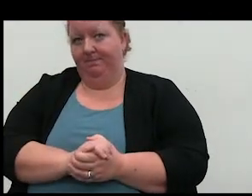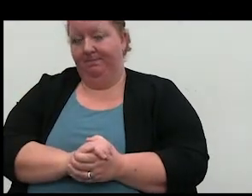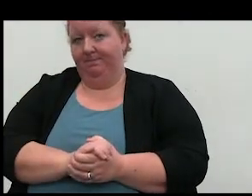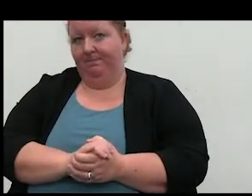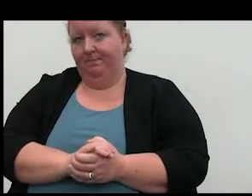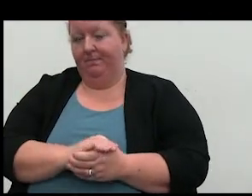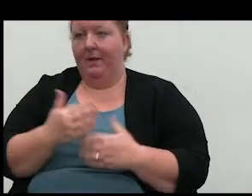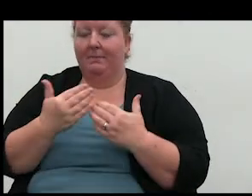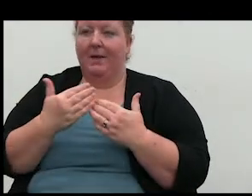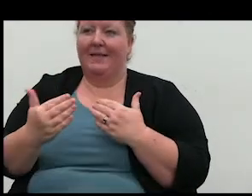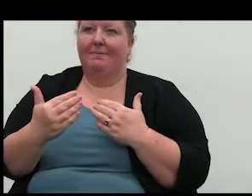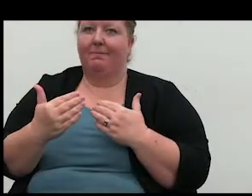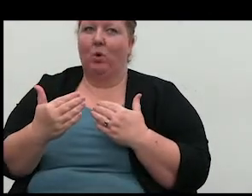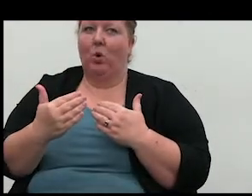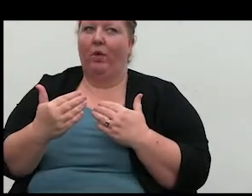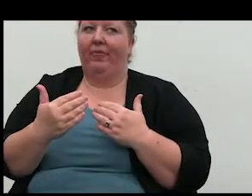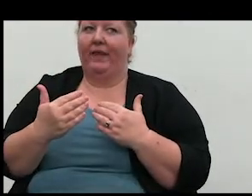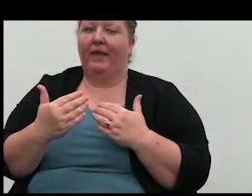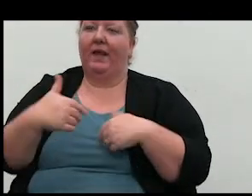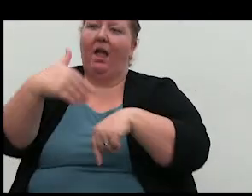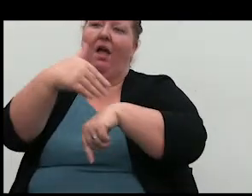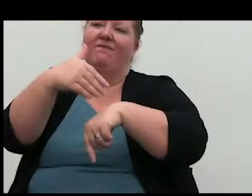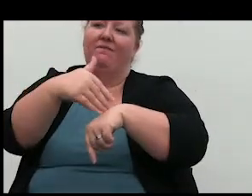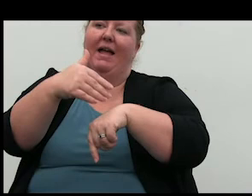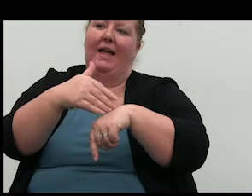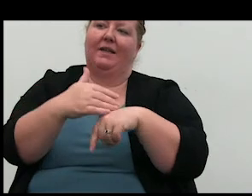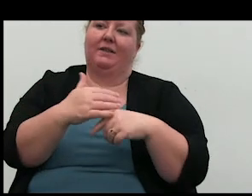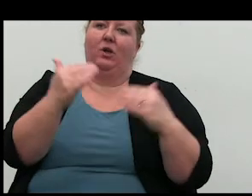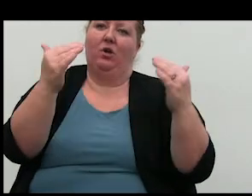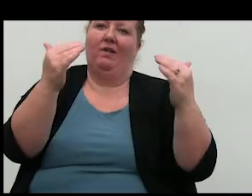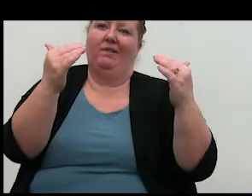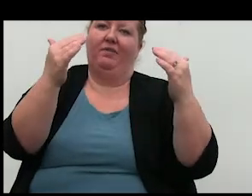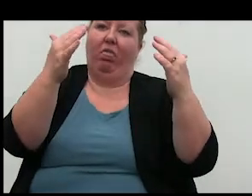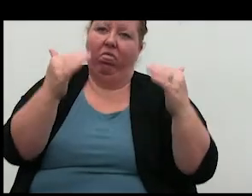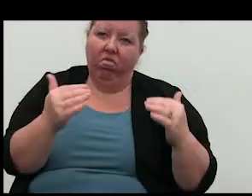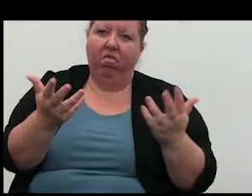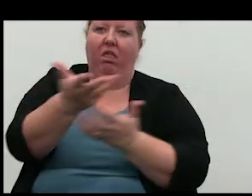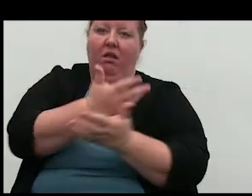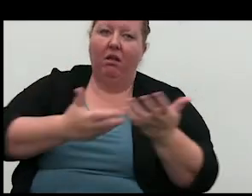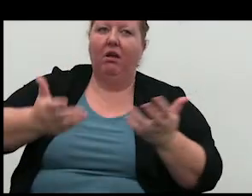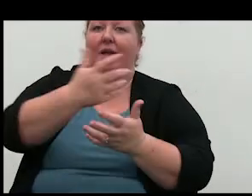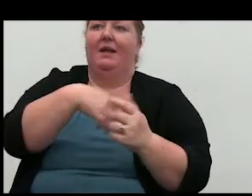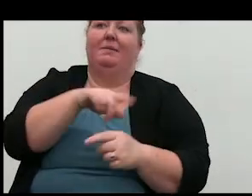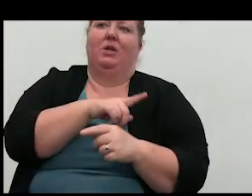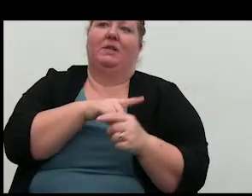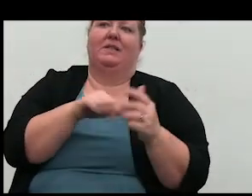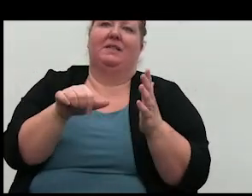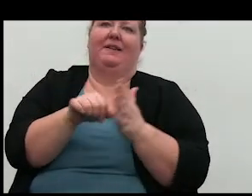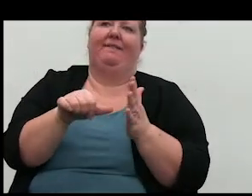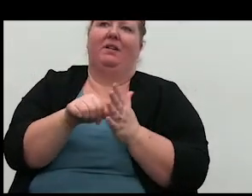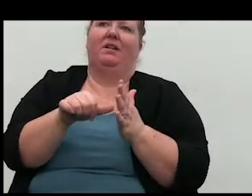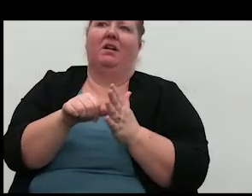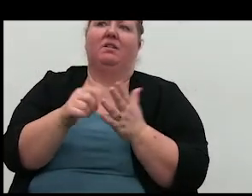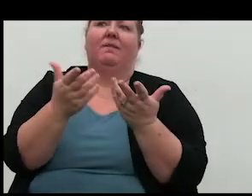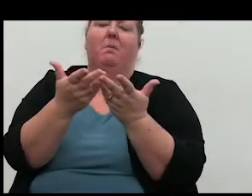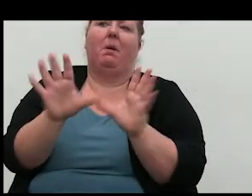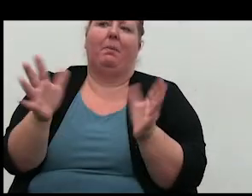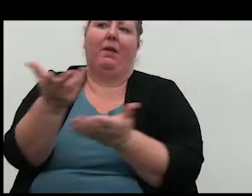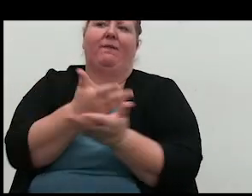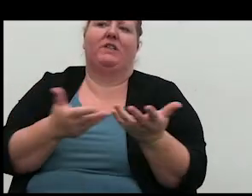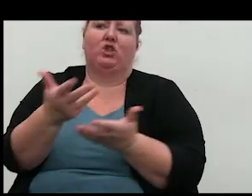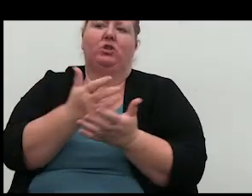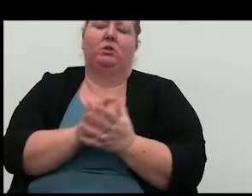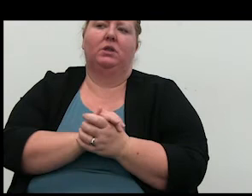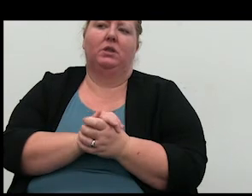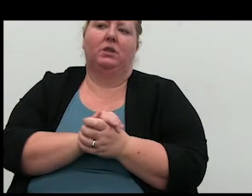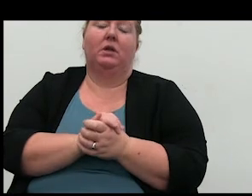it's more the general degrading effect on the whole conversation. The fact it becomes very difficult to have public conversations.